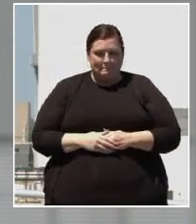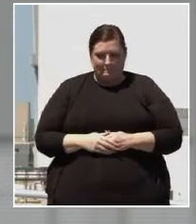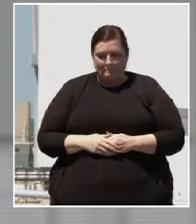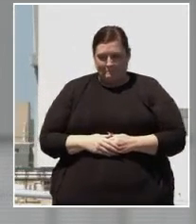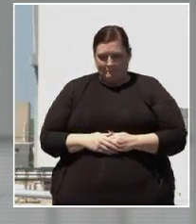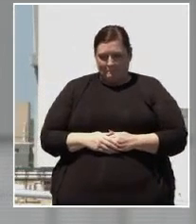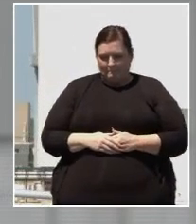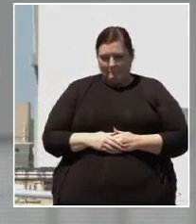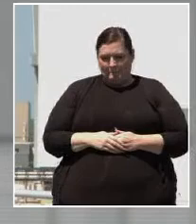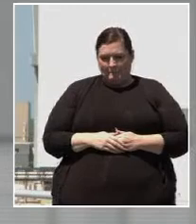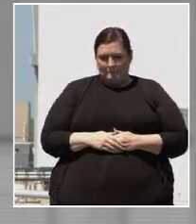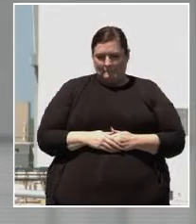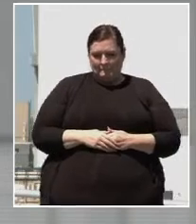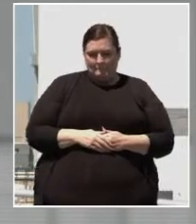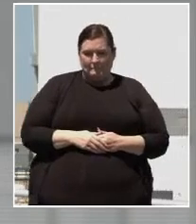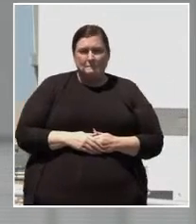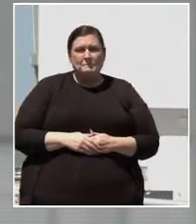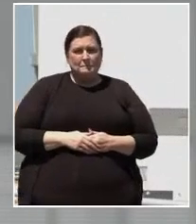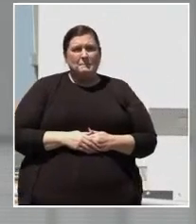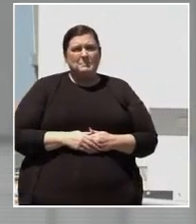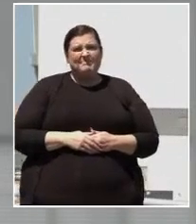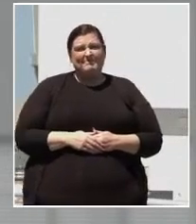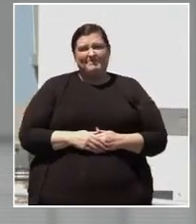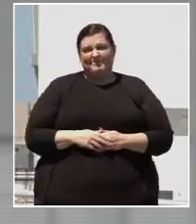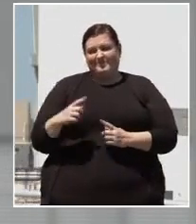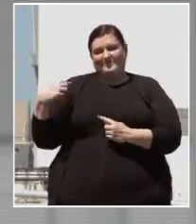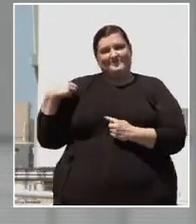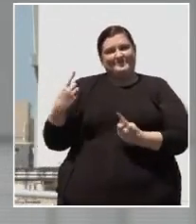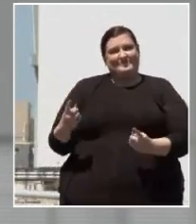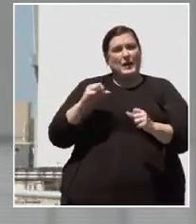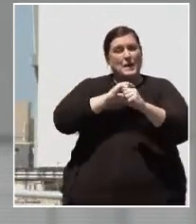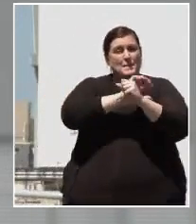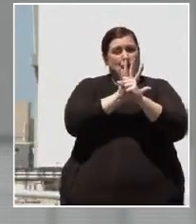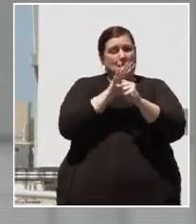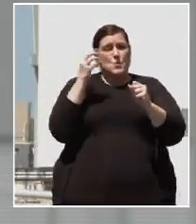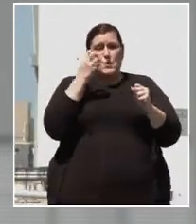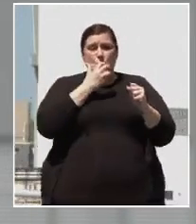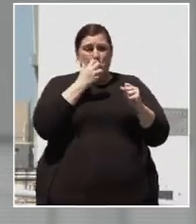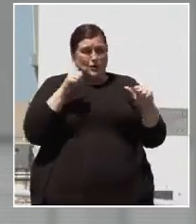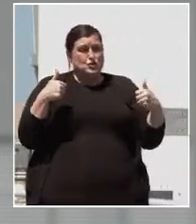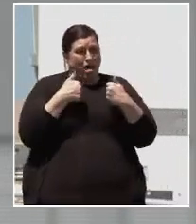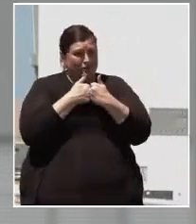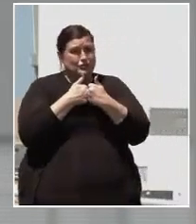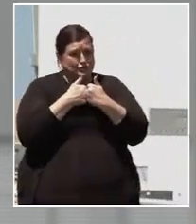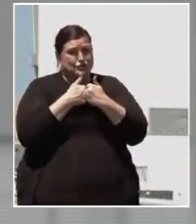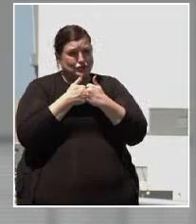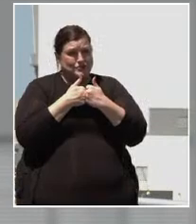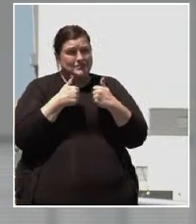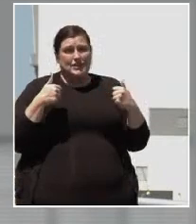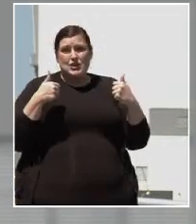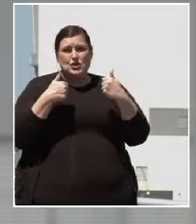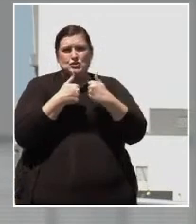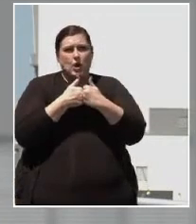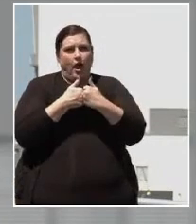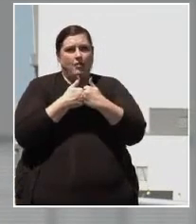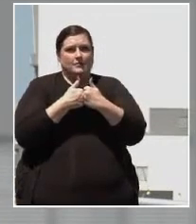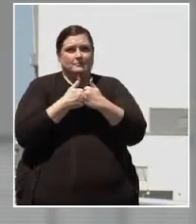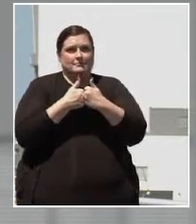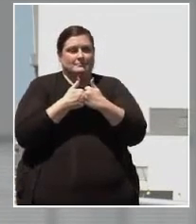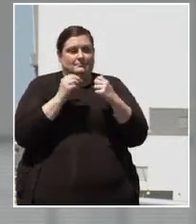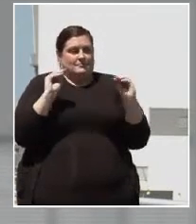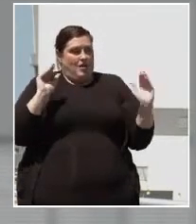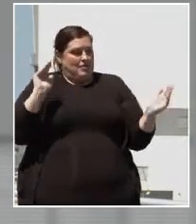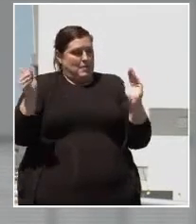work now the pandemic it really challenged us challenged us unlike anything ever